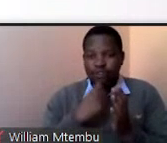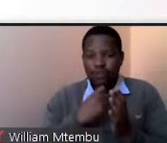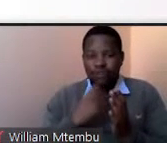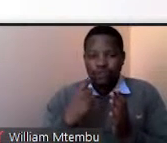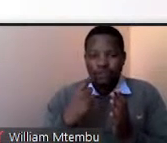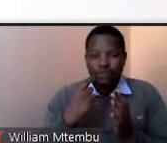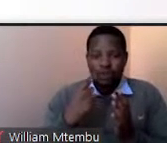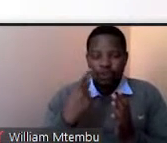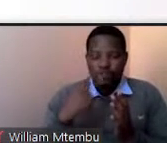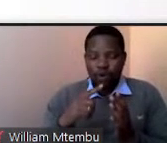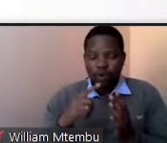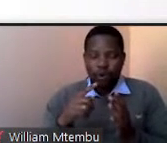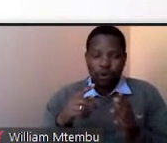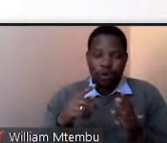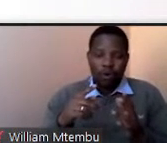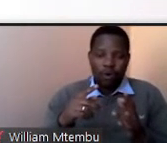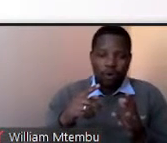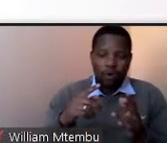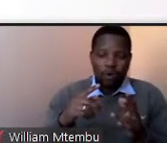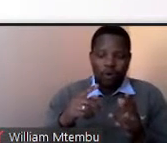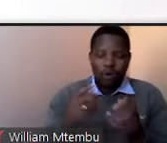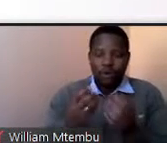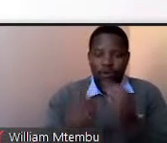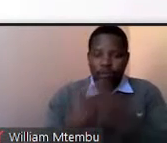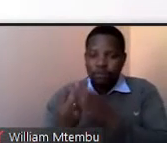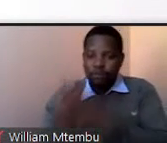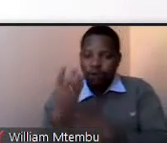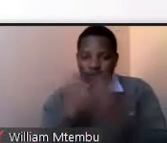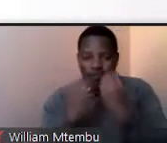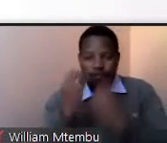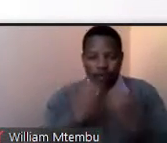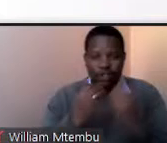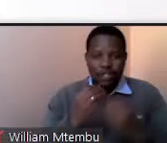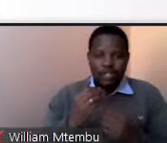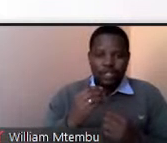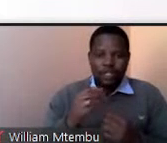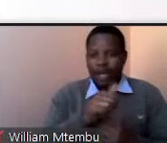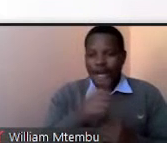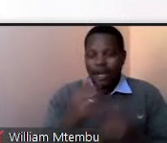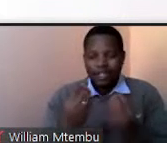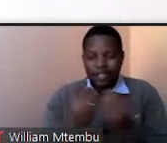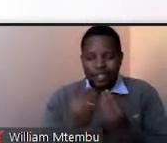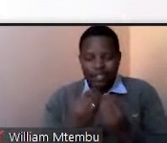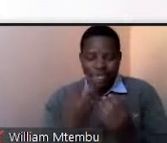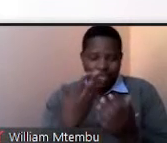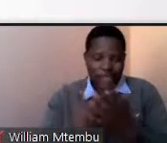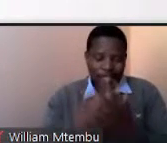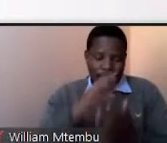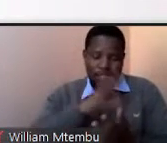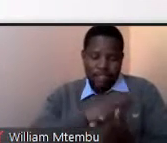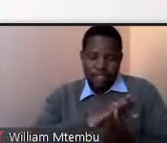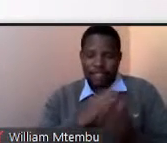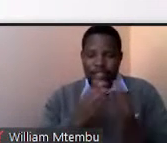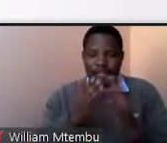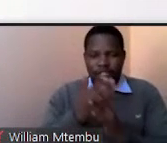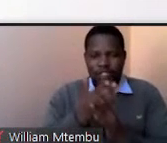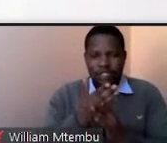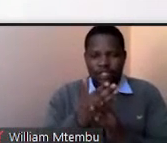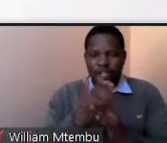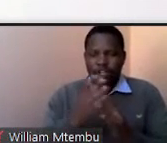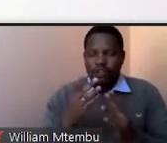processed foods, and there are no other economic ways to gain access to healthy